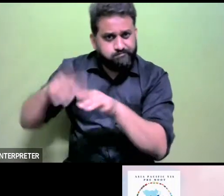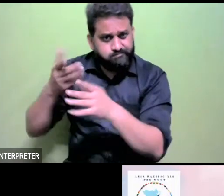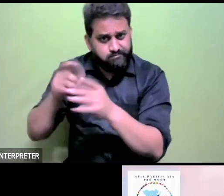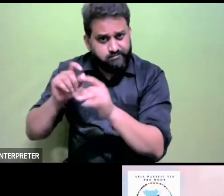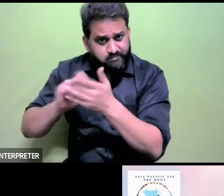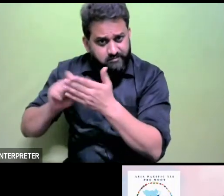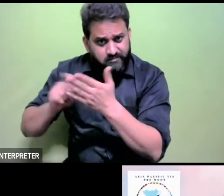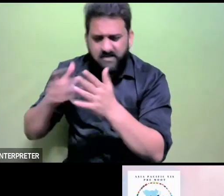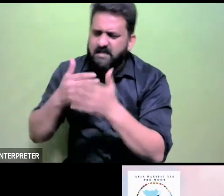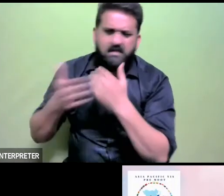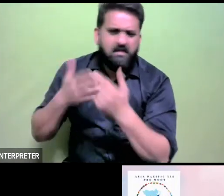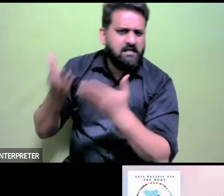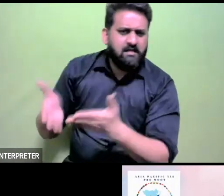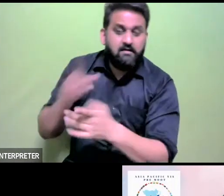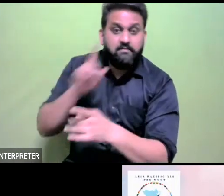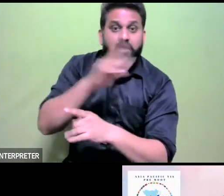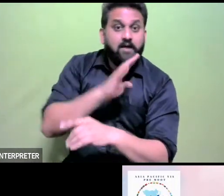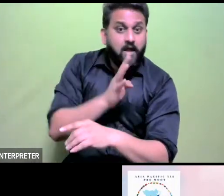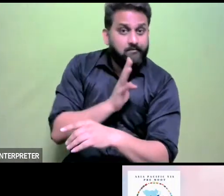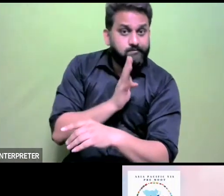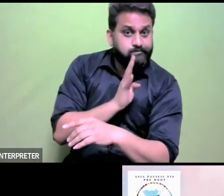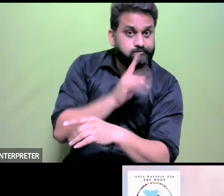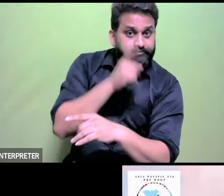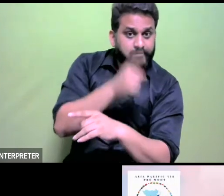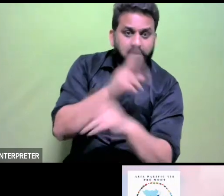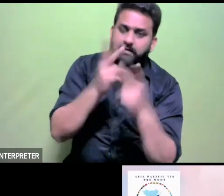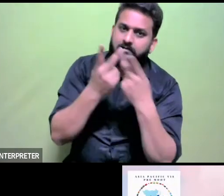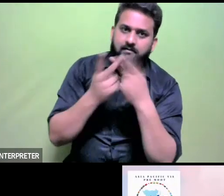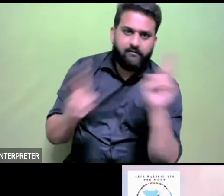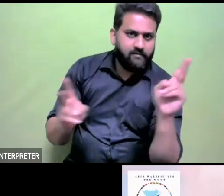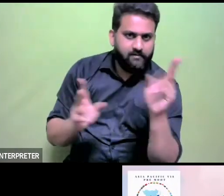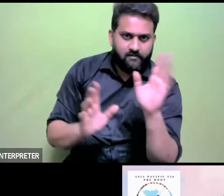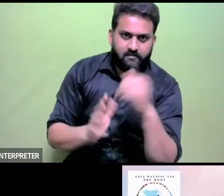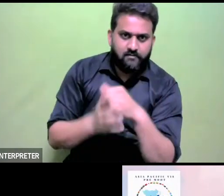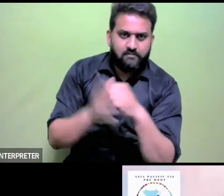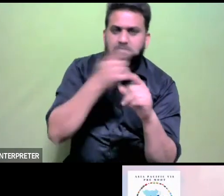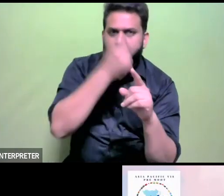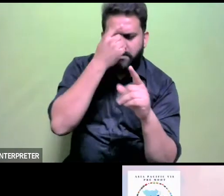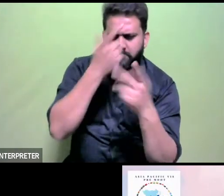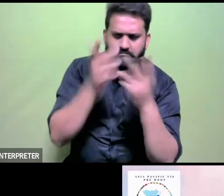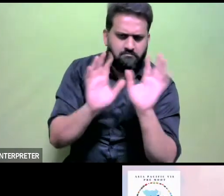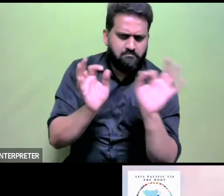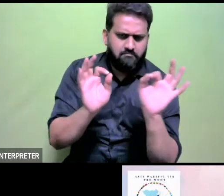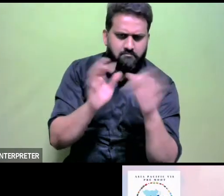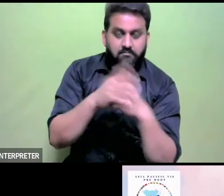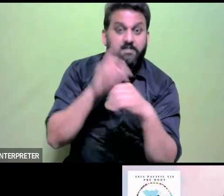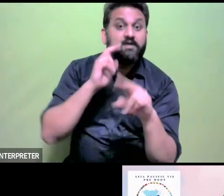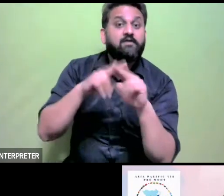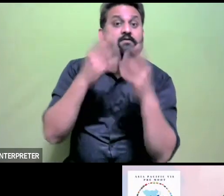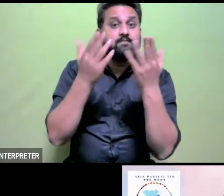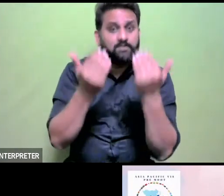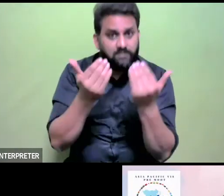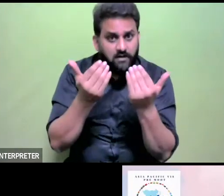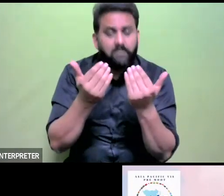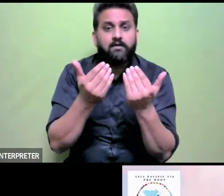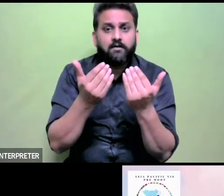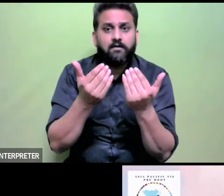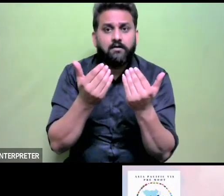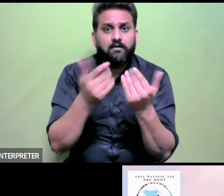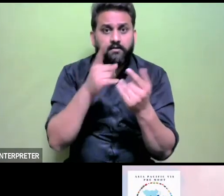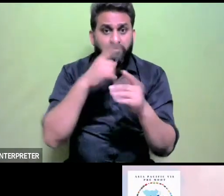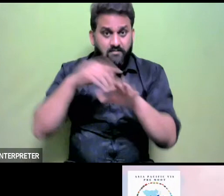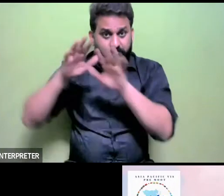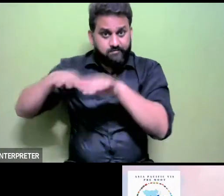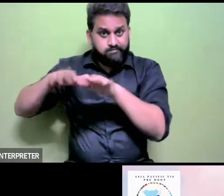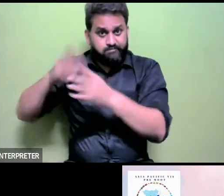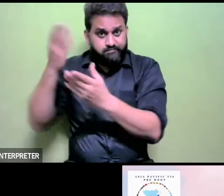whatever you have, but the oral argument can be totally different. There's no problem. Even it may be possible that your written